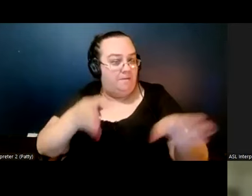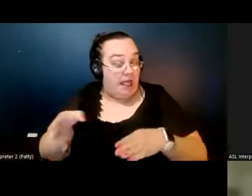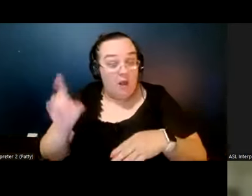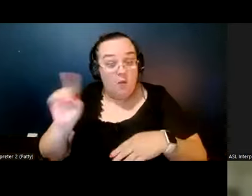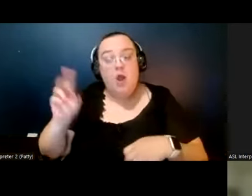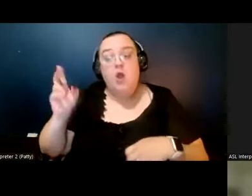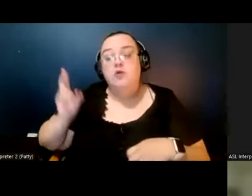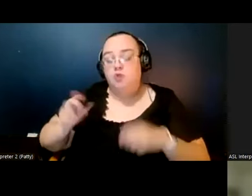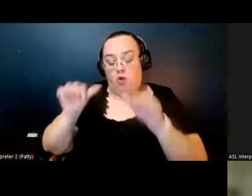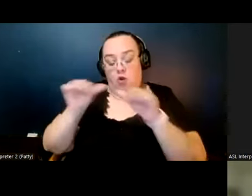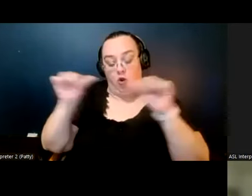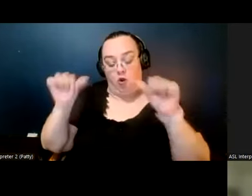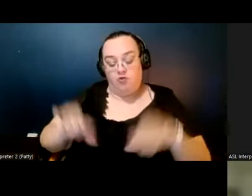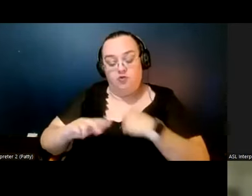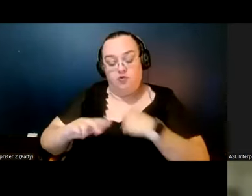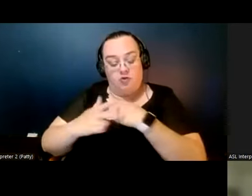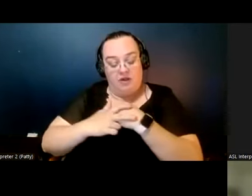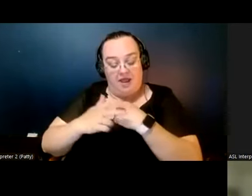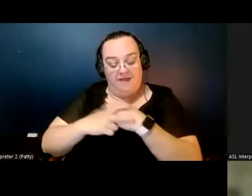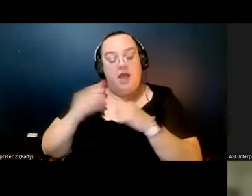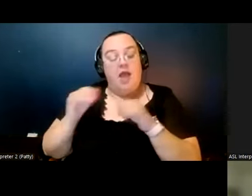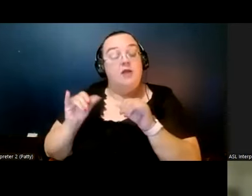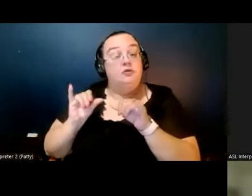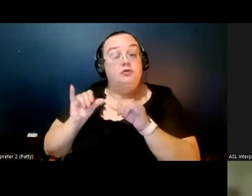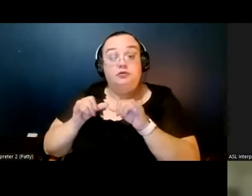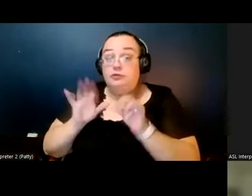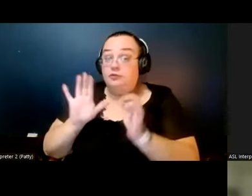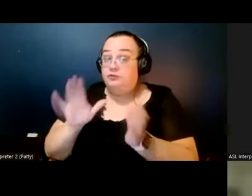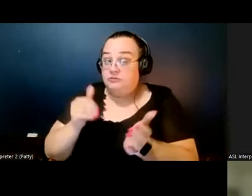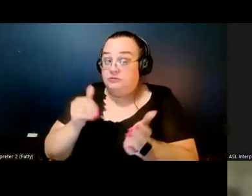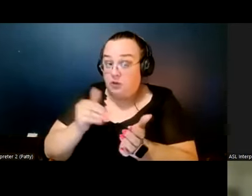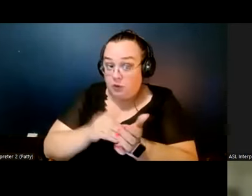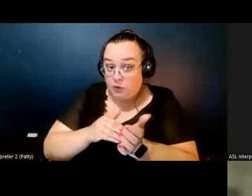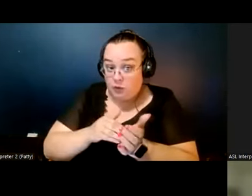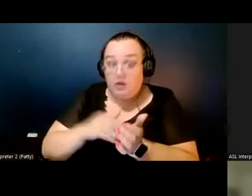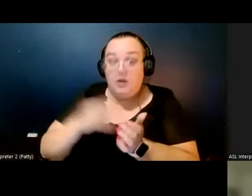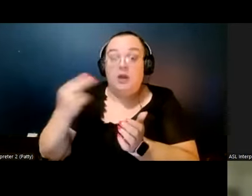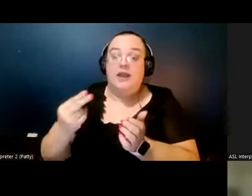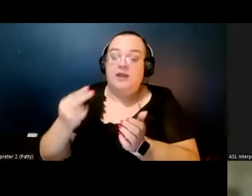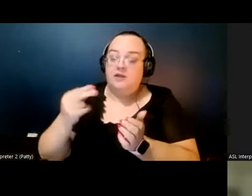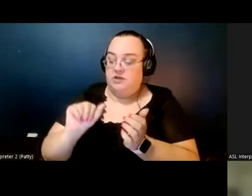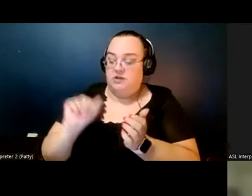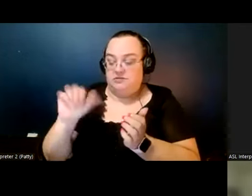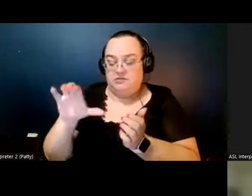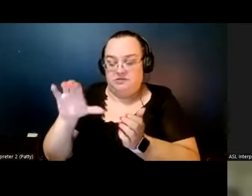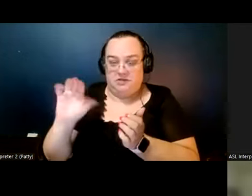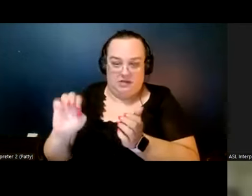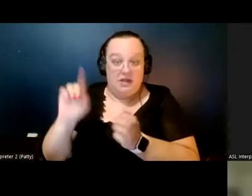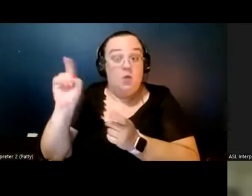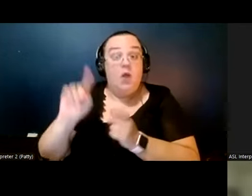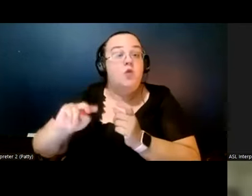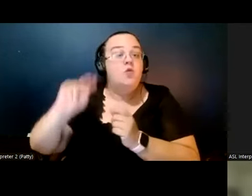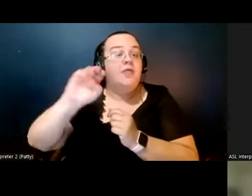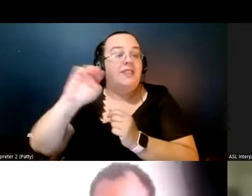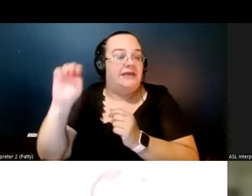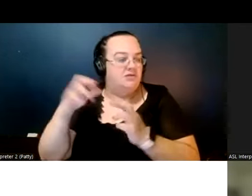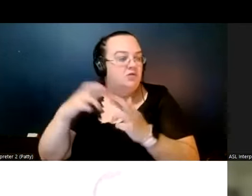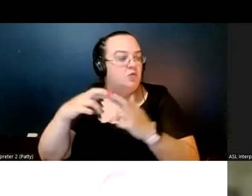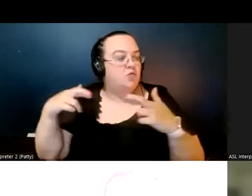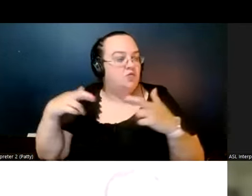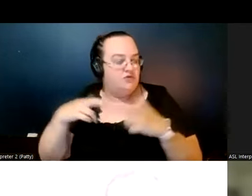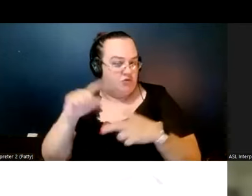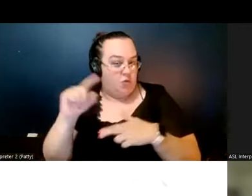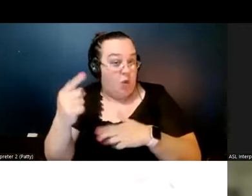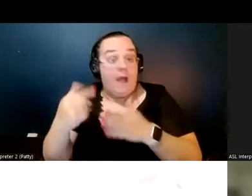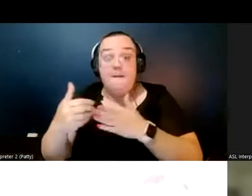Historic Architecture, Conservation and Engineering Center, HACE, in the Northeast, Region 1.